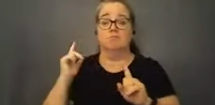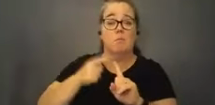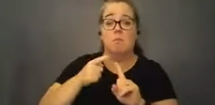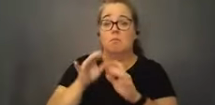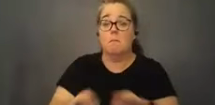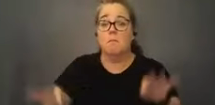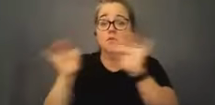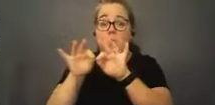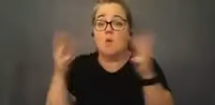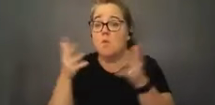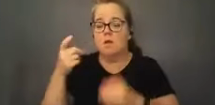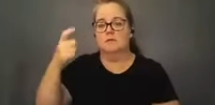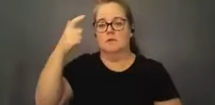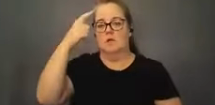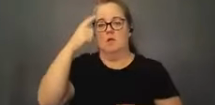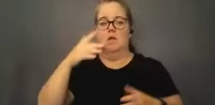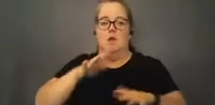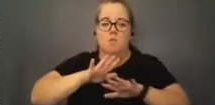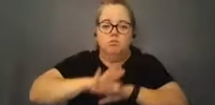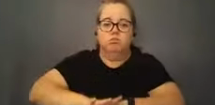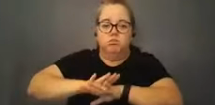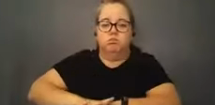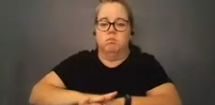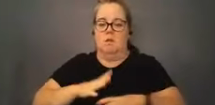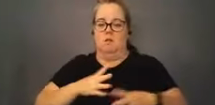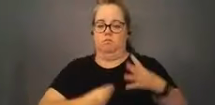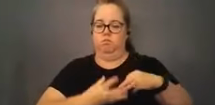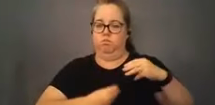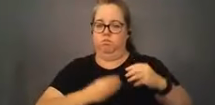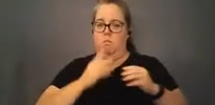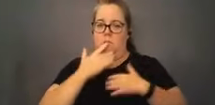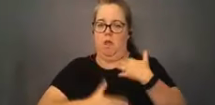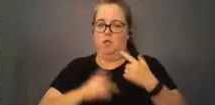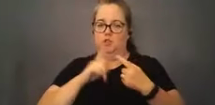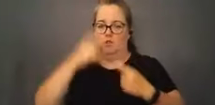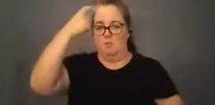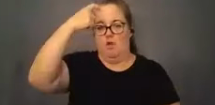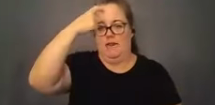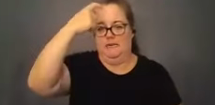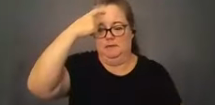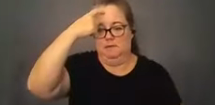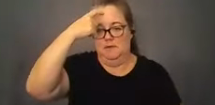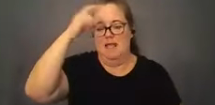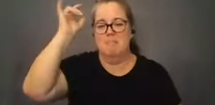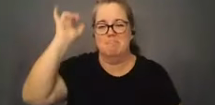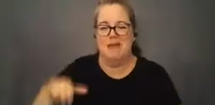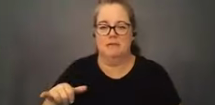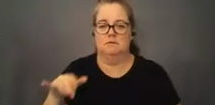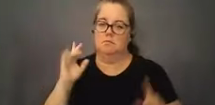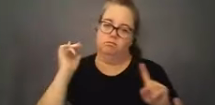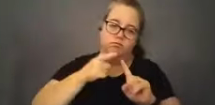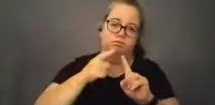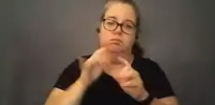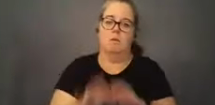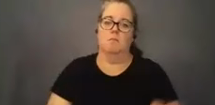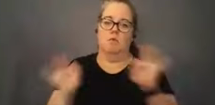circulate around the whole body and then come back to the heart. It will do what it's supposed to do if we are doing